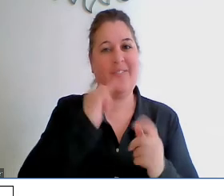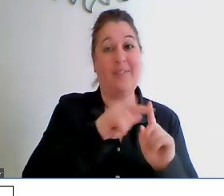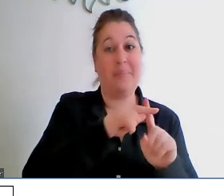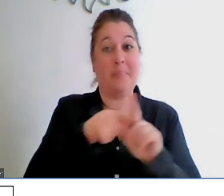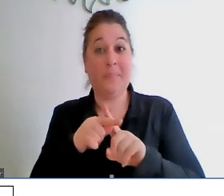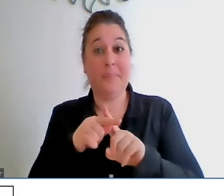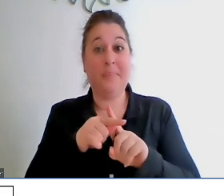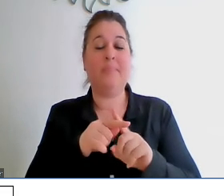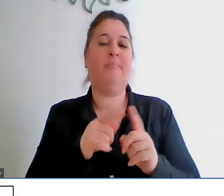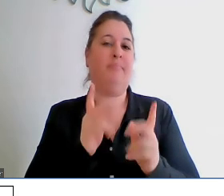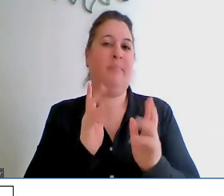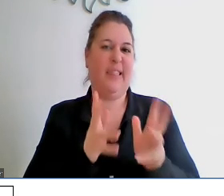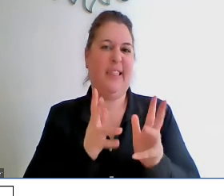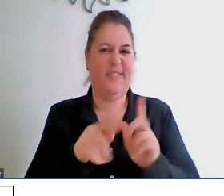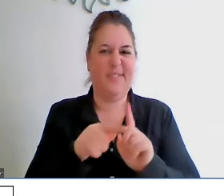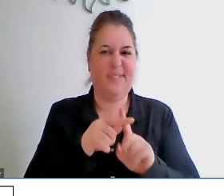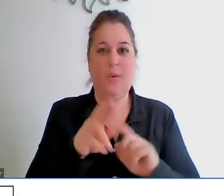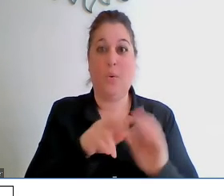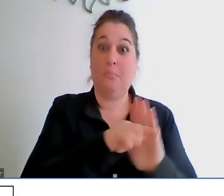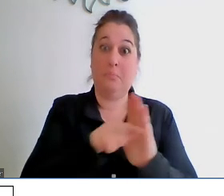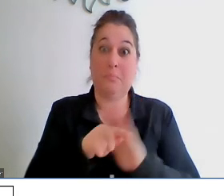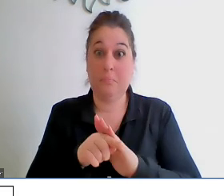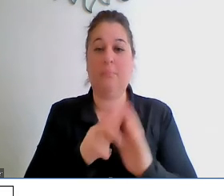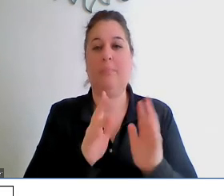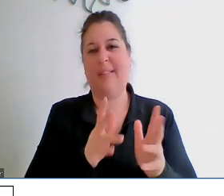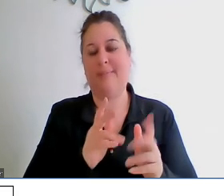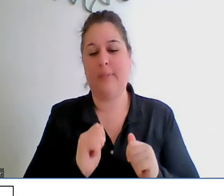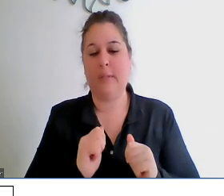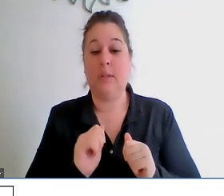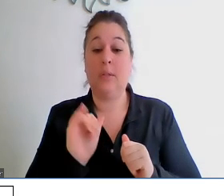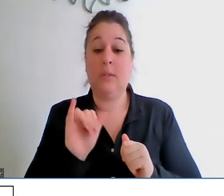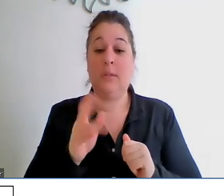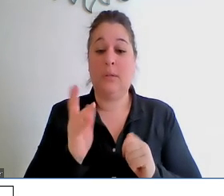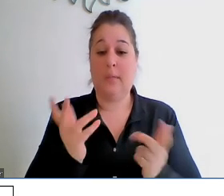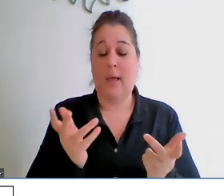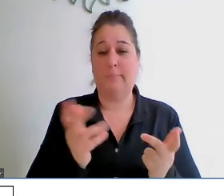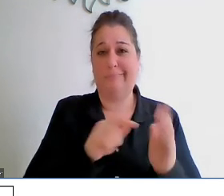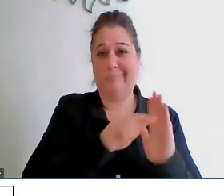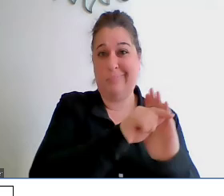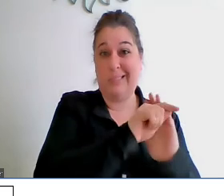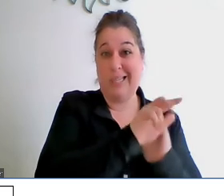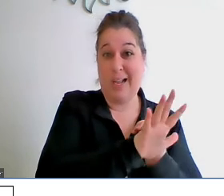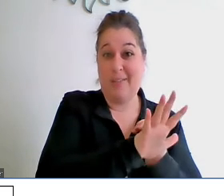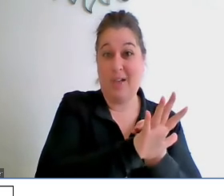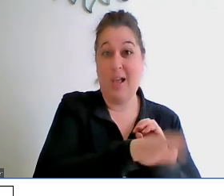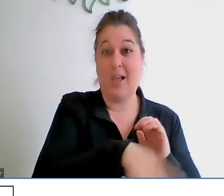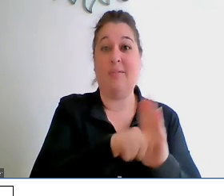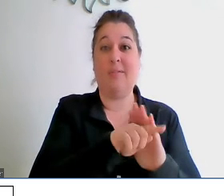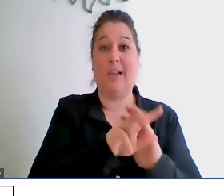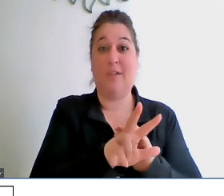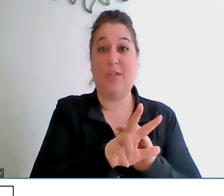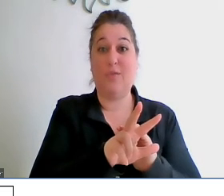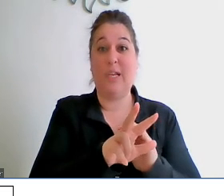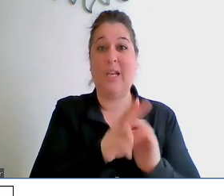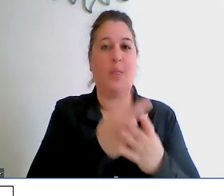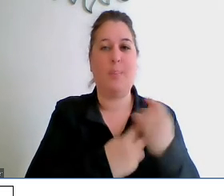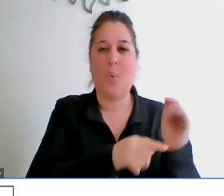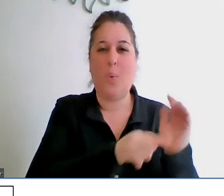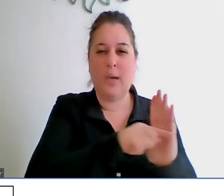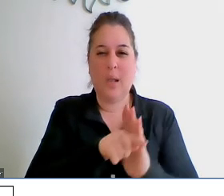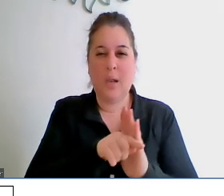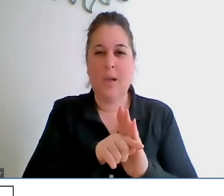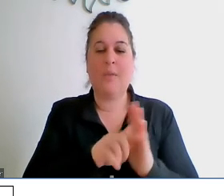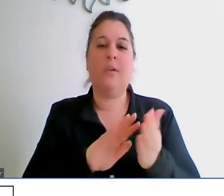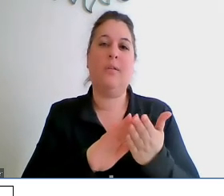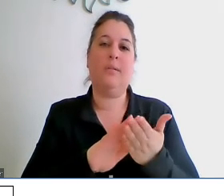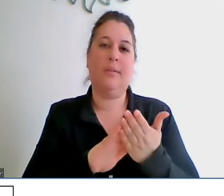same sign, add, and keep. You just say, oh, 5 plus 3, that's 8. Keep the sign that's there, which is negative.